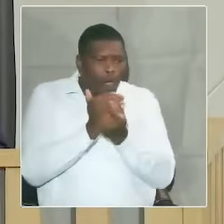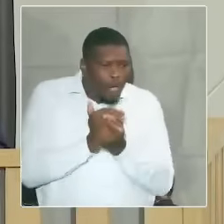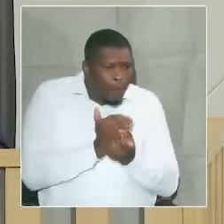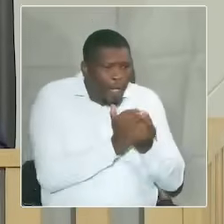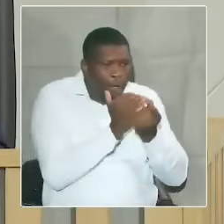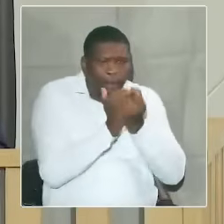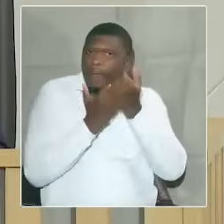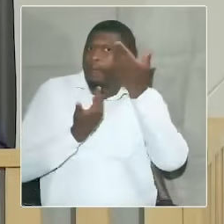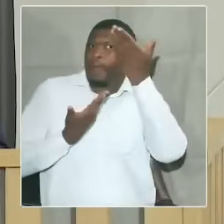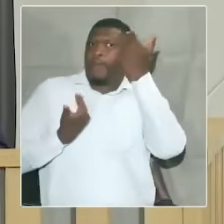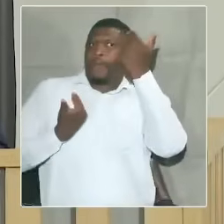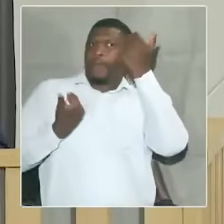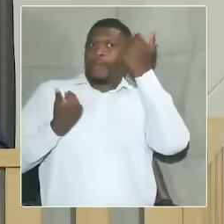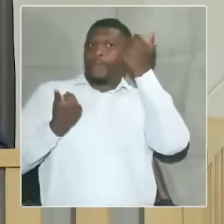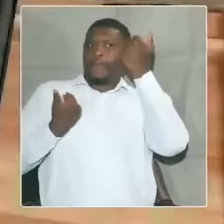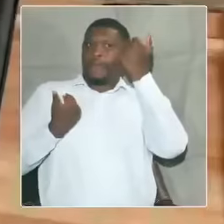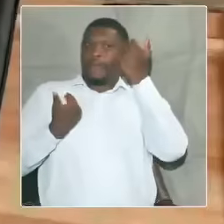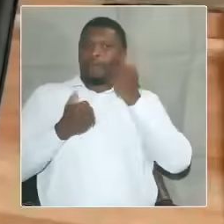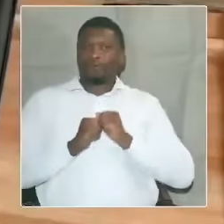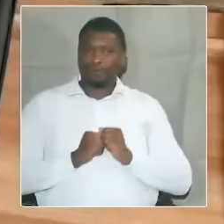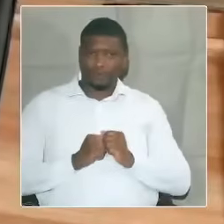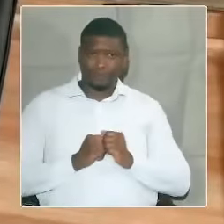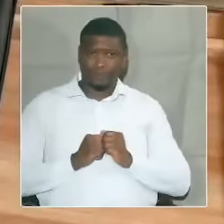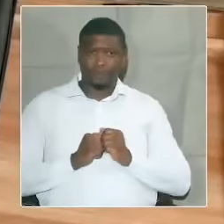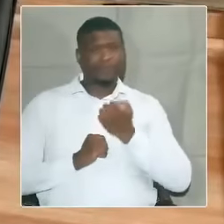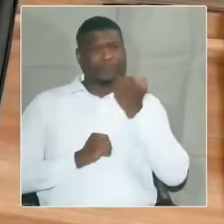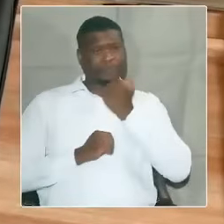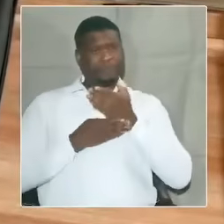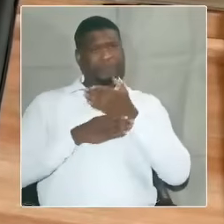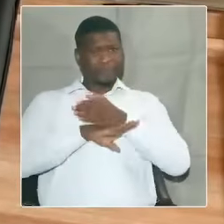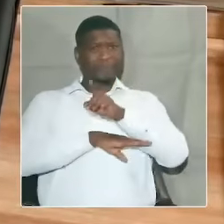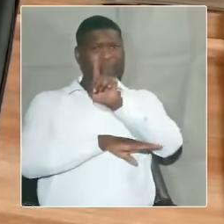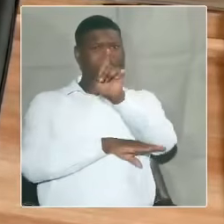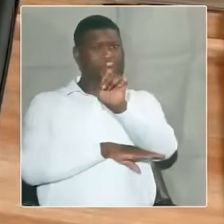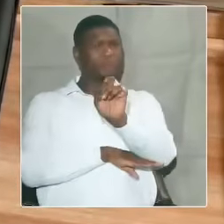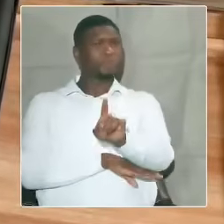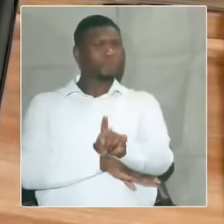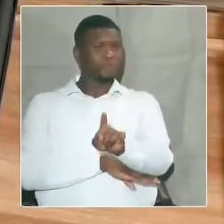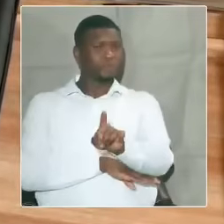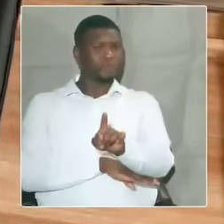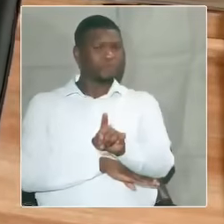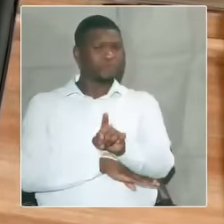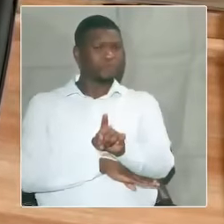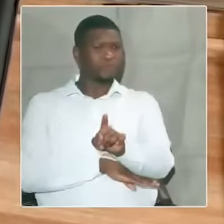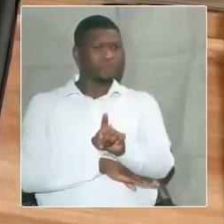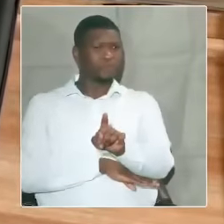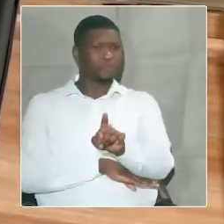decision is imminent. Can I just ask you maybe to